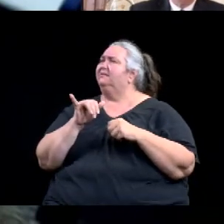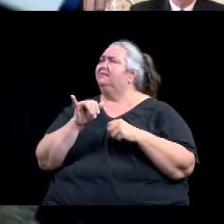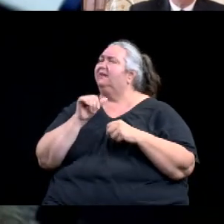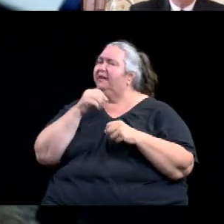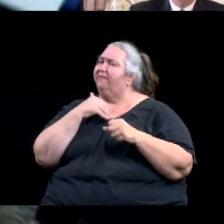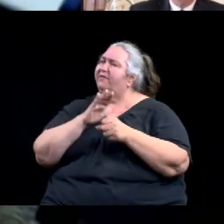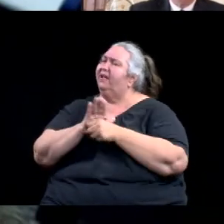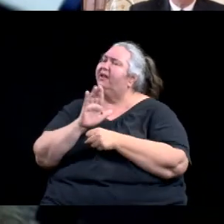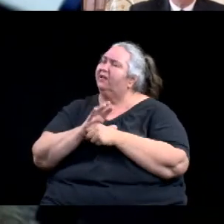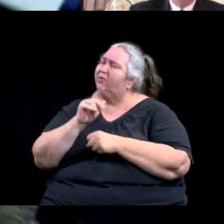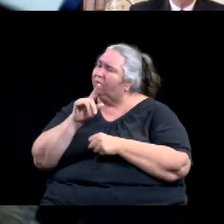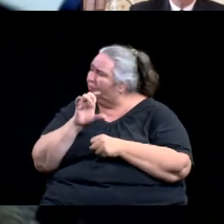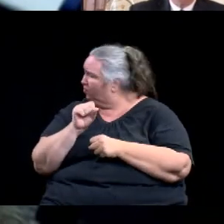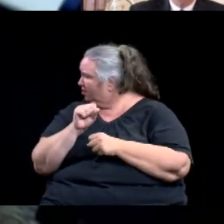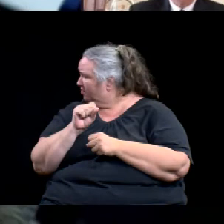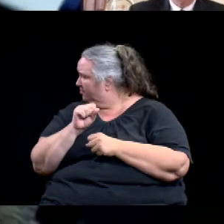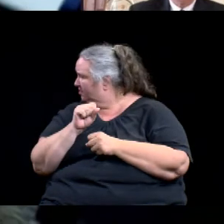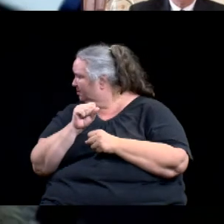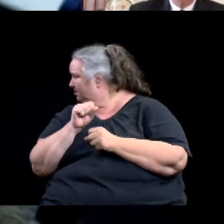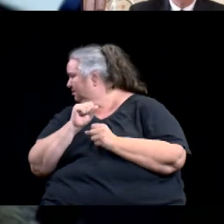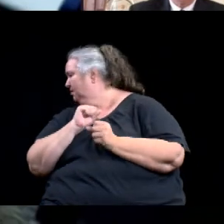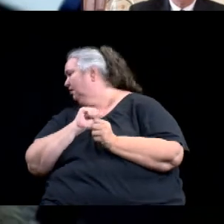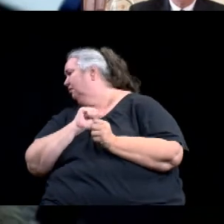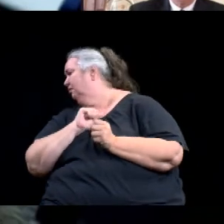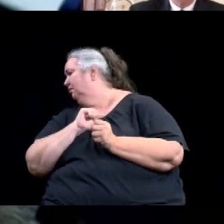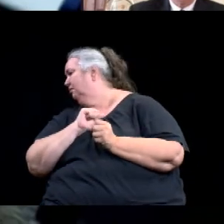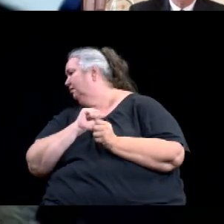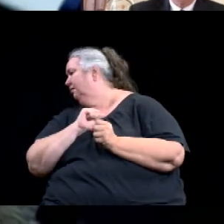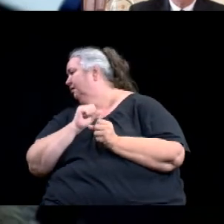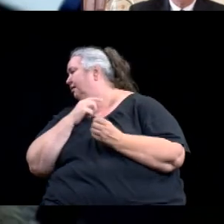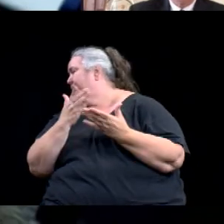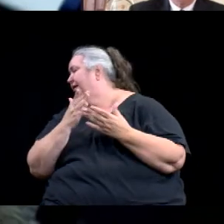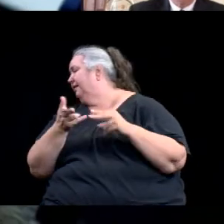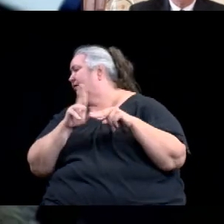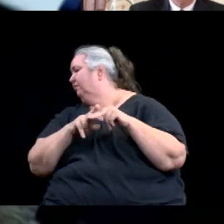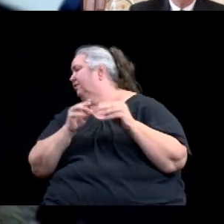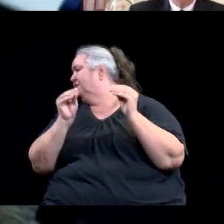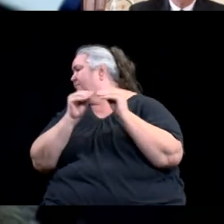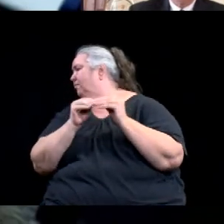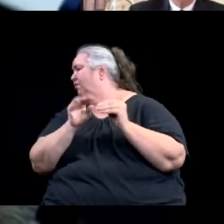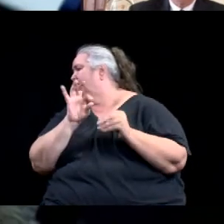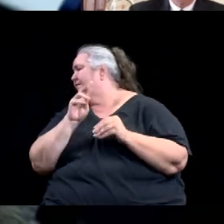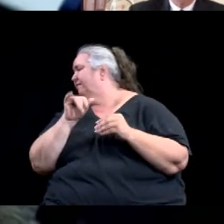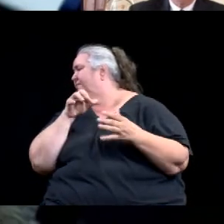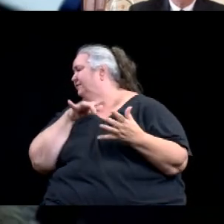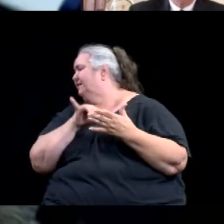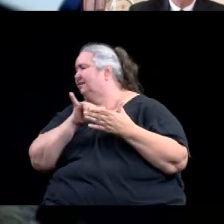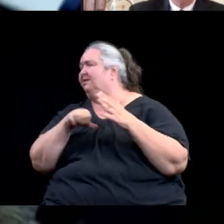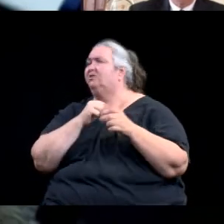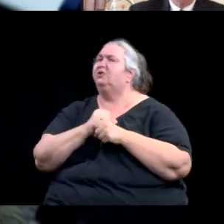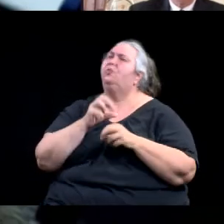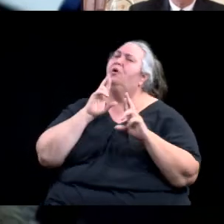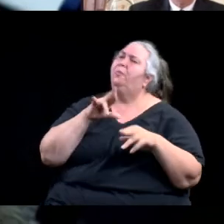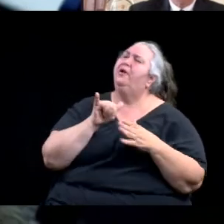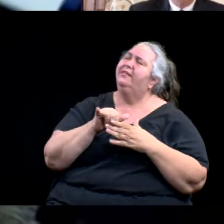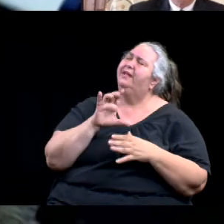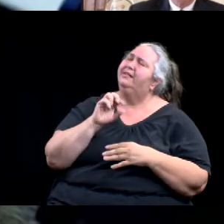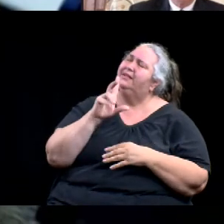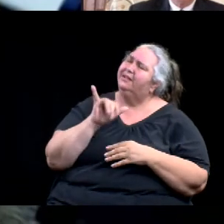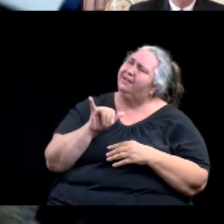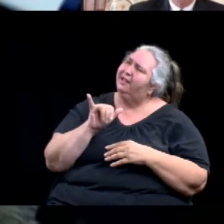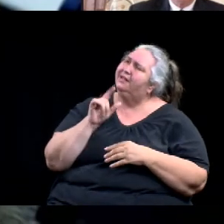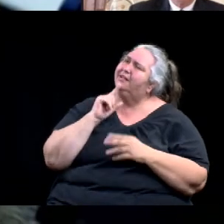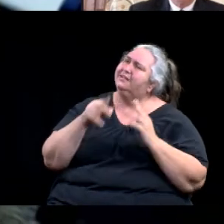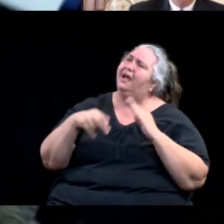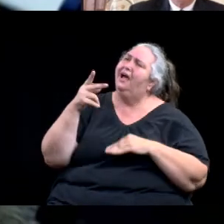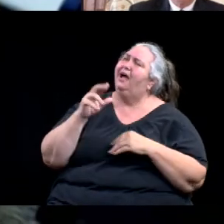that the county is at relatively high risk of ravine flooding with projected annual losses of $1.5 million. Adaptation may include assessment and